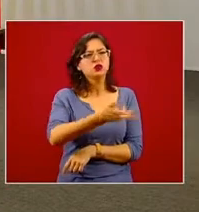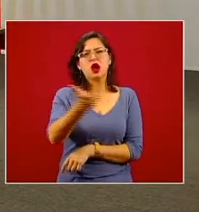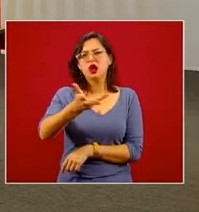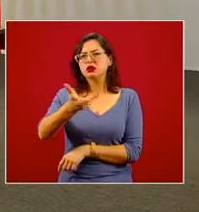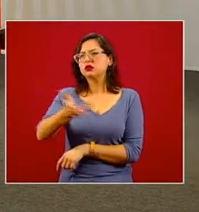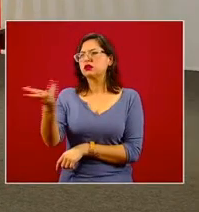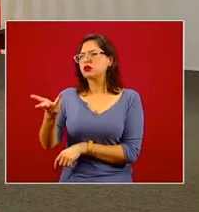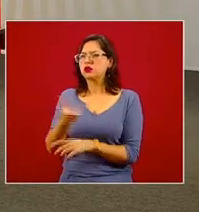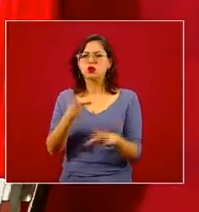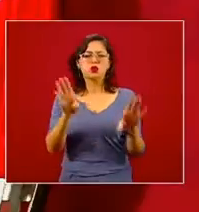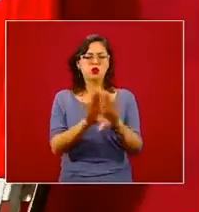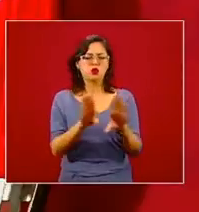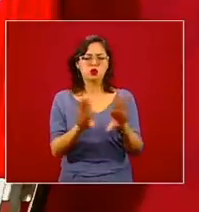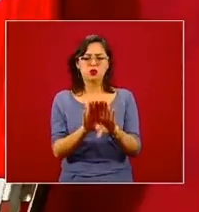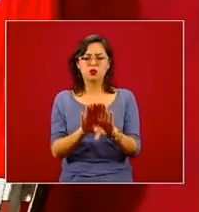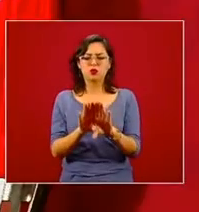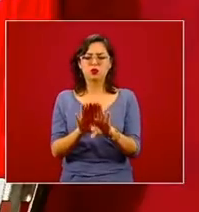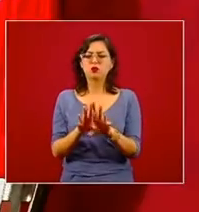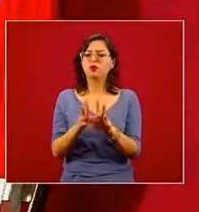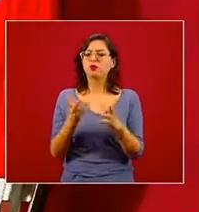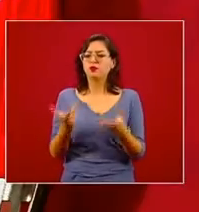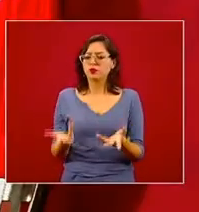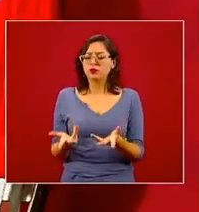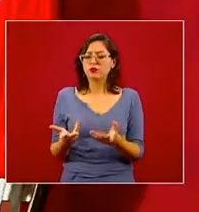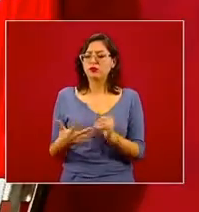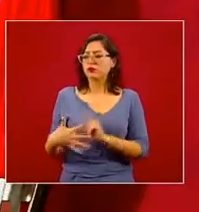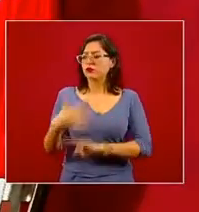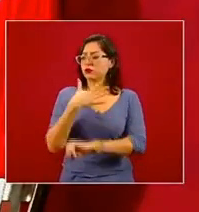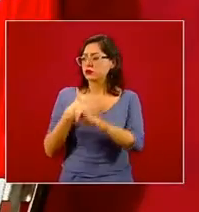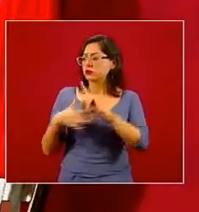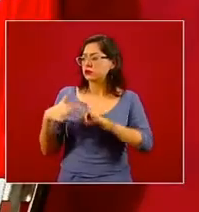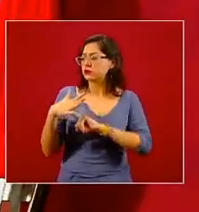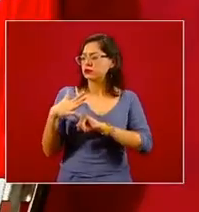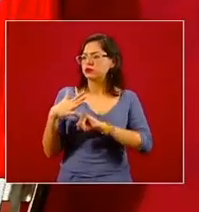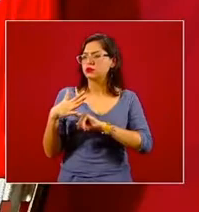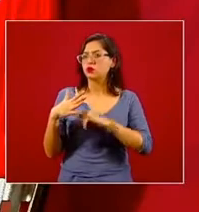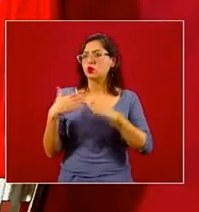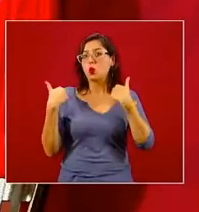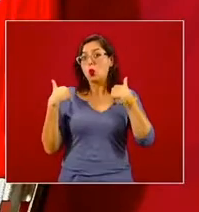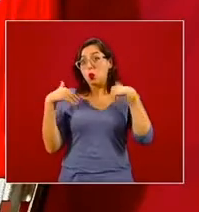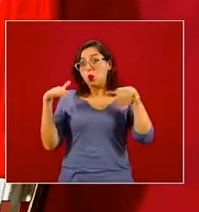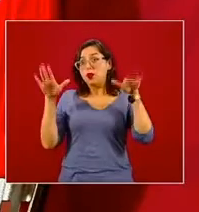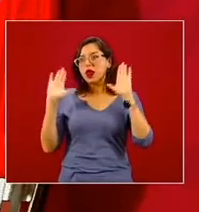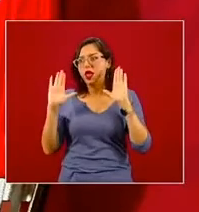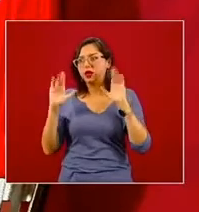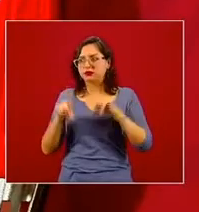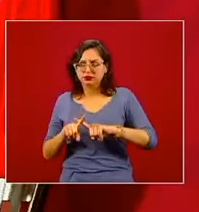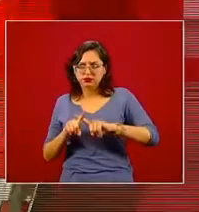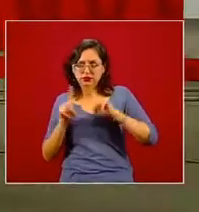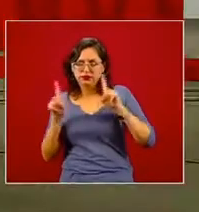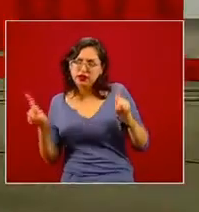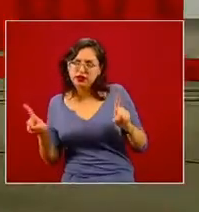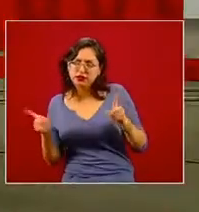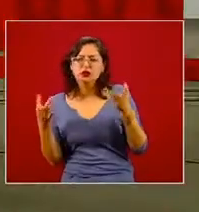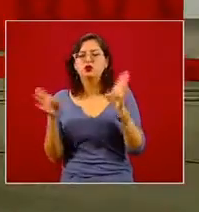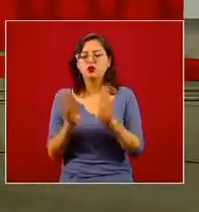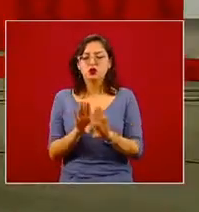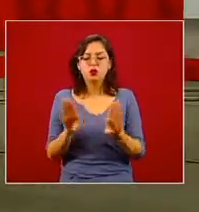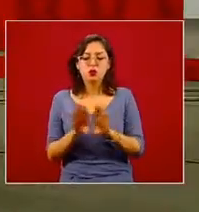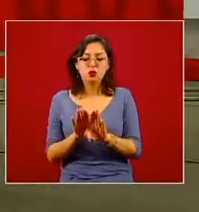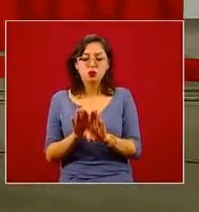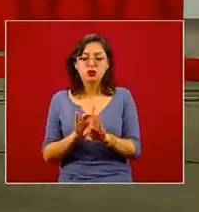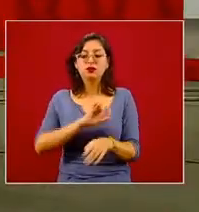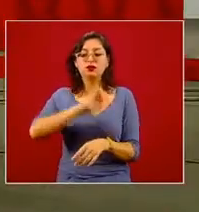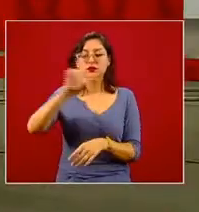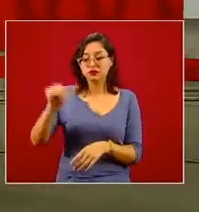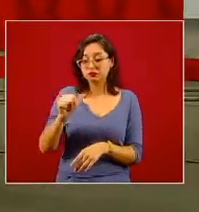compile all the information and review how all the member countries have worked on this